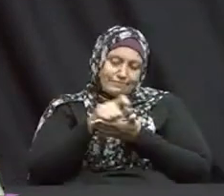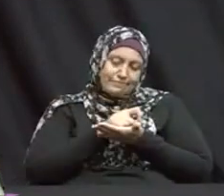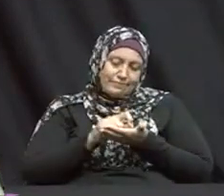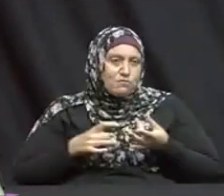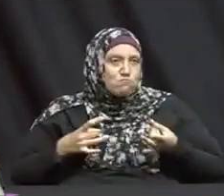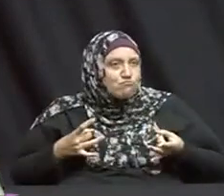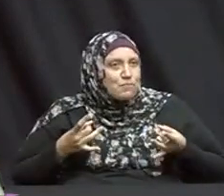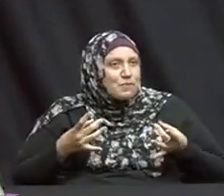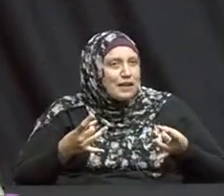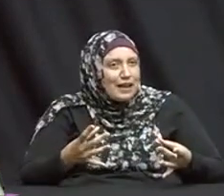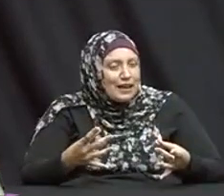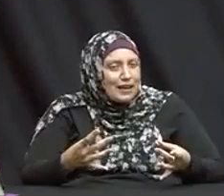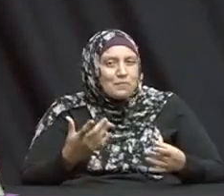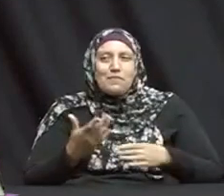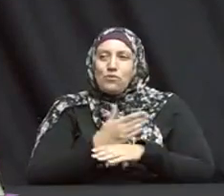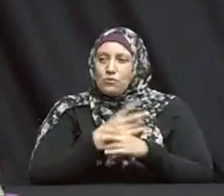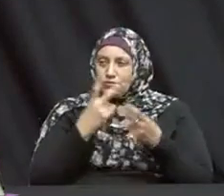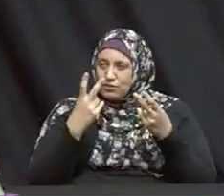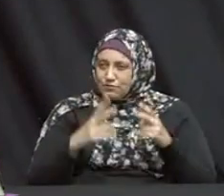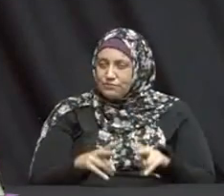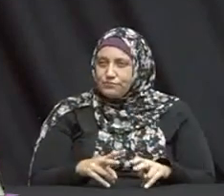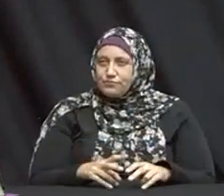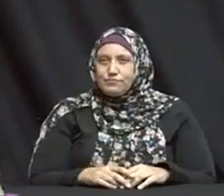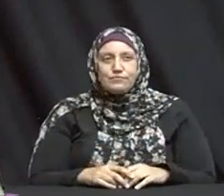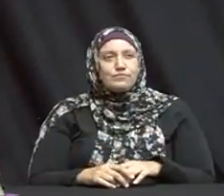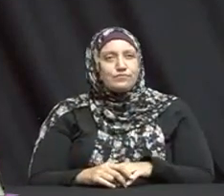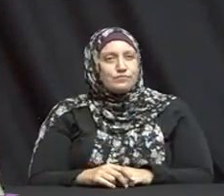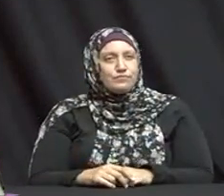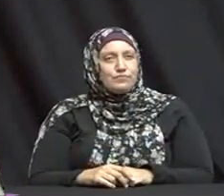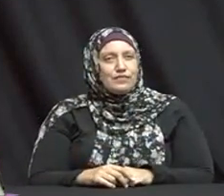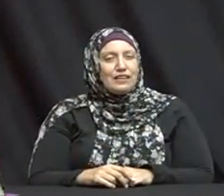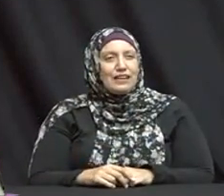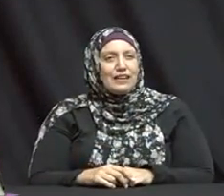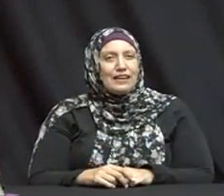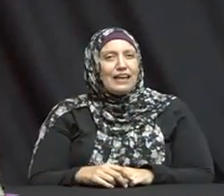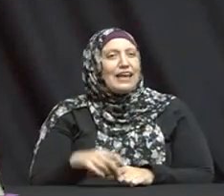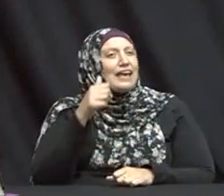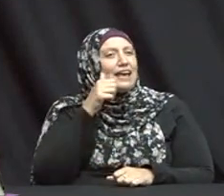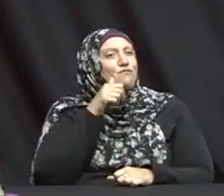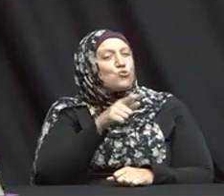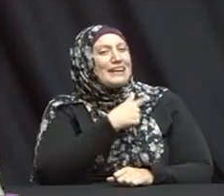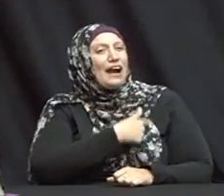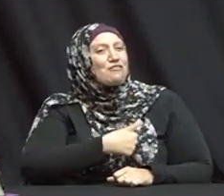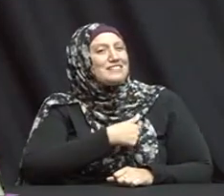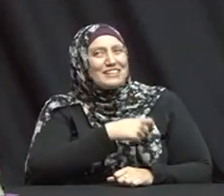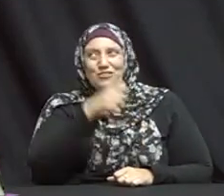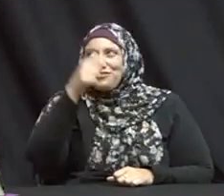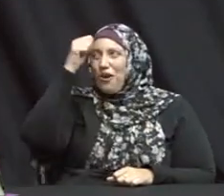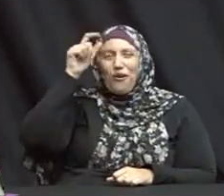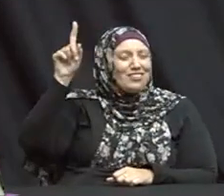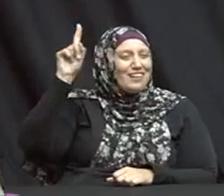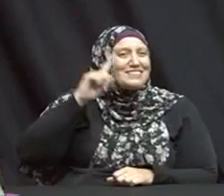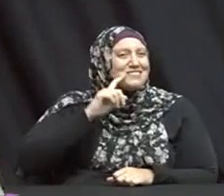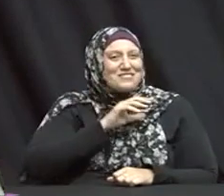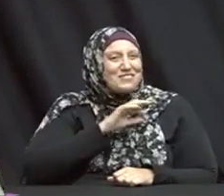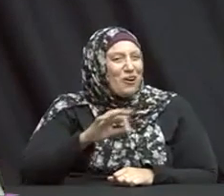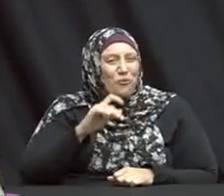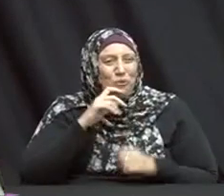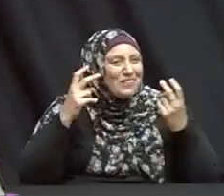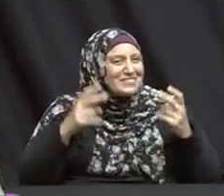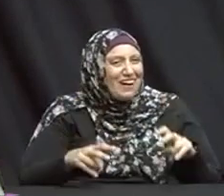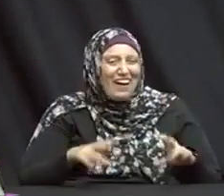before we die. Unless if you have a guarantee that you are not going to die, don't worry about your will, don't rush it. Seems nobody has